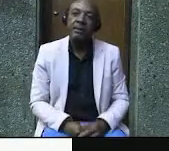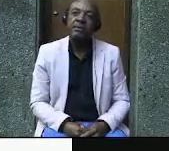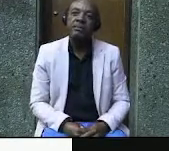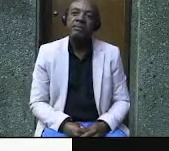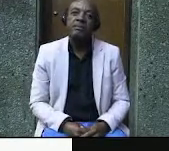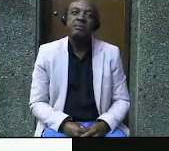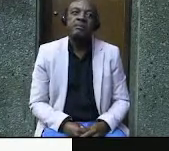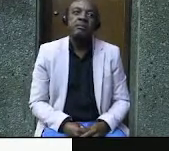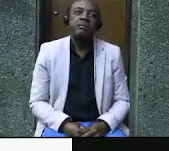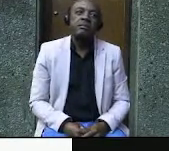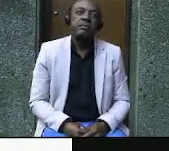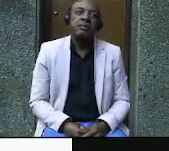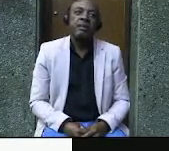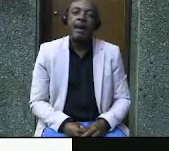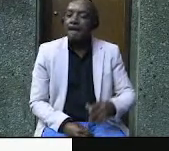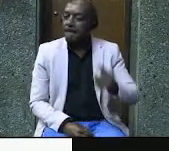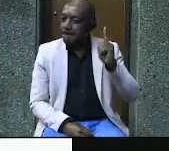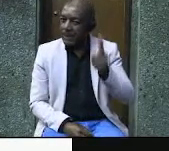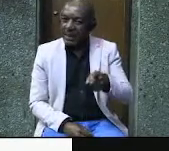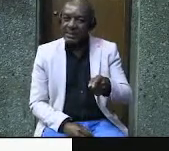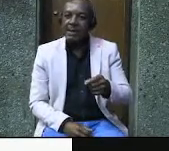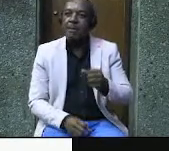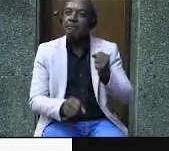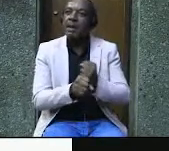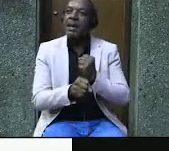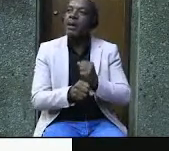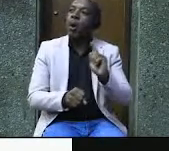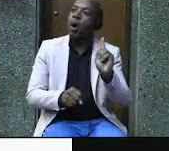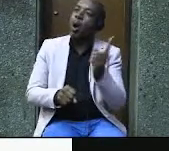relevant factors and consider all